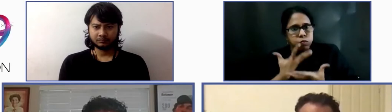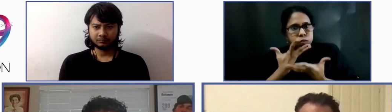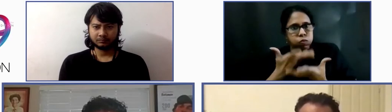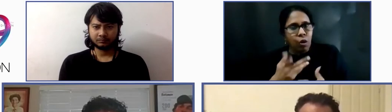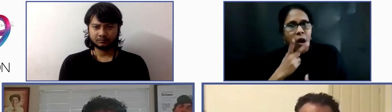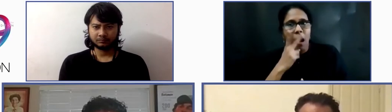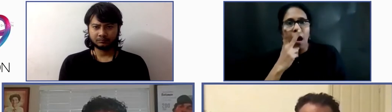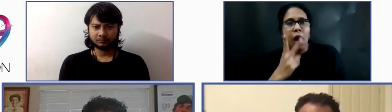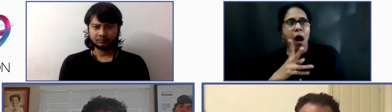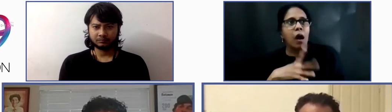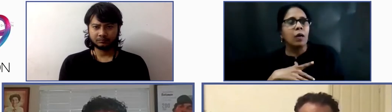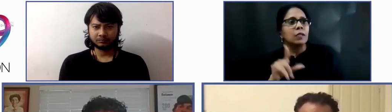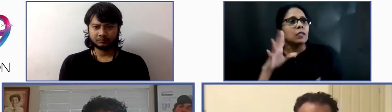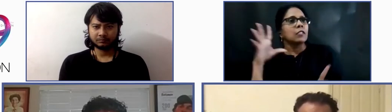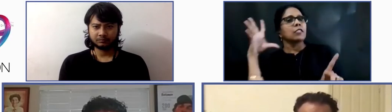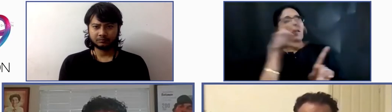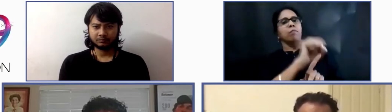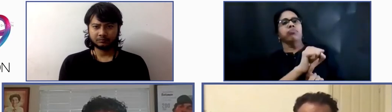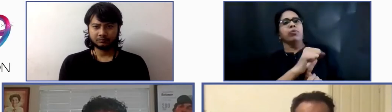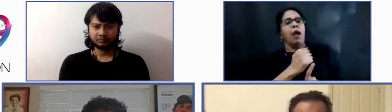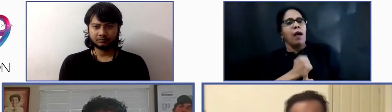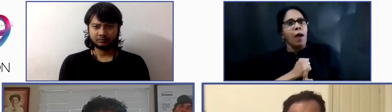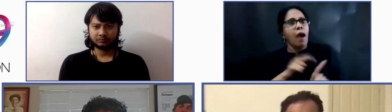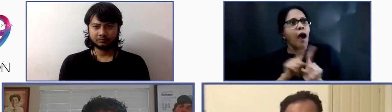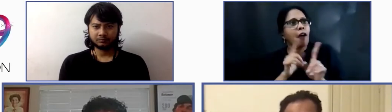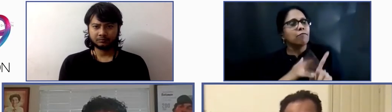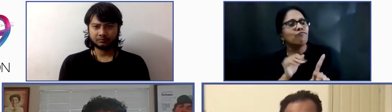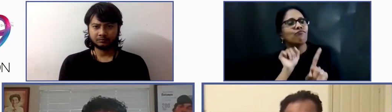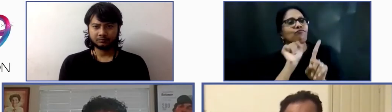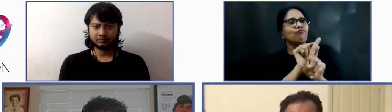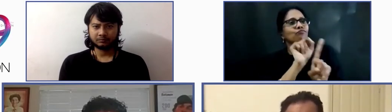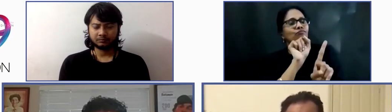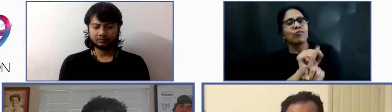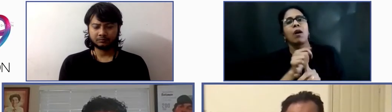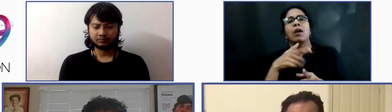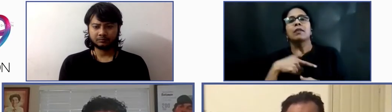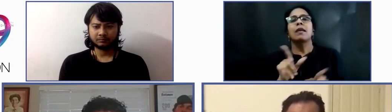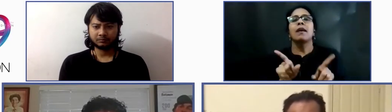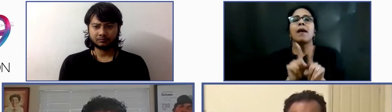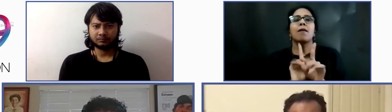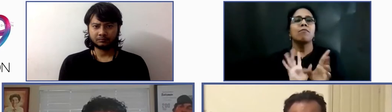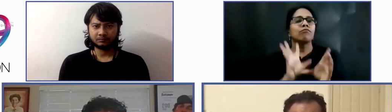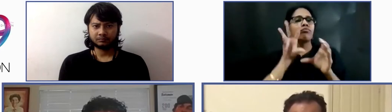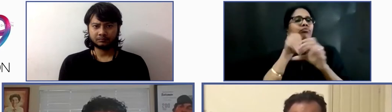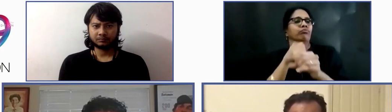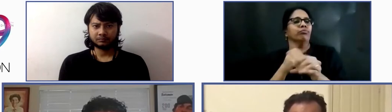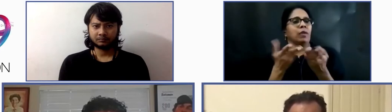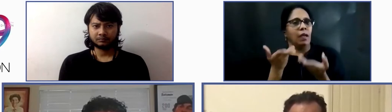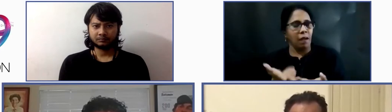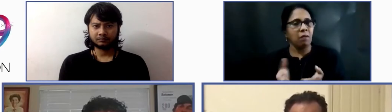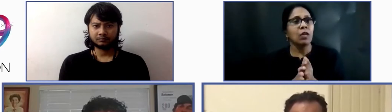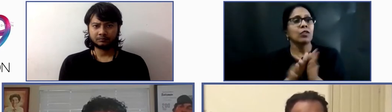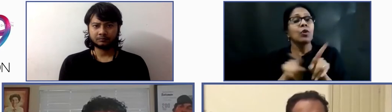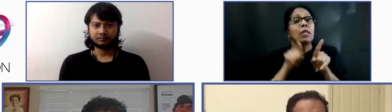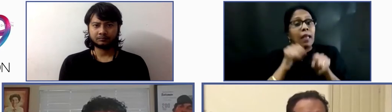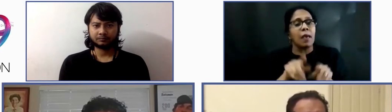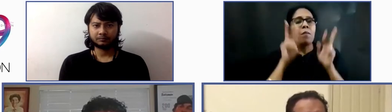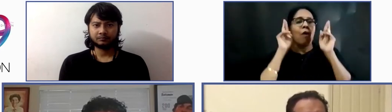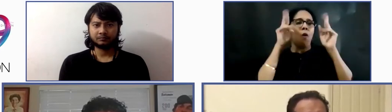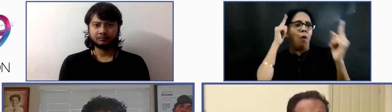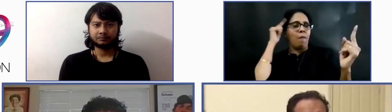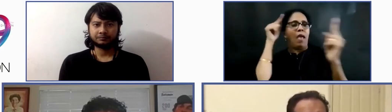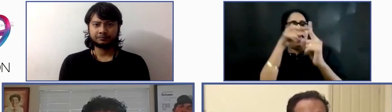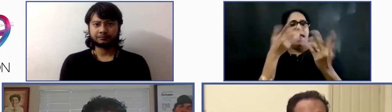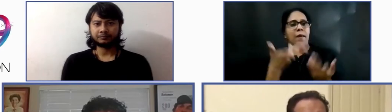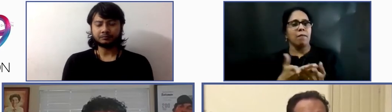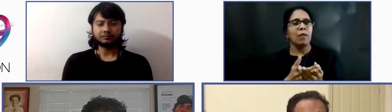movie. And therefore, they identified with the movie on a much more subtextual level. And that's what you hope when you're doing a movie. On the, you know, when you're driving